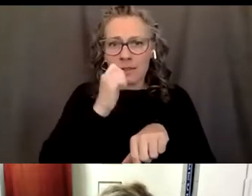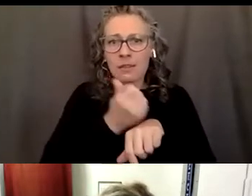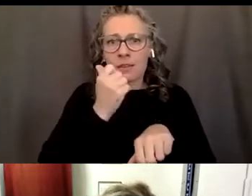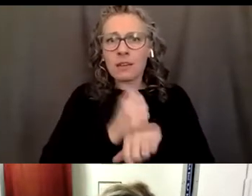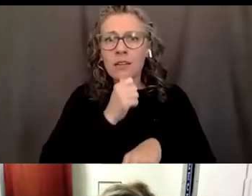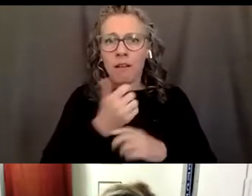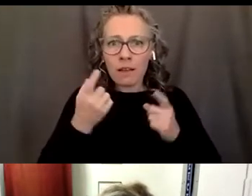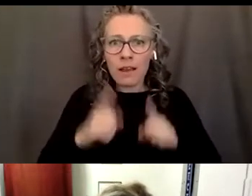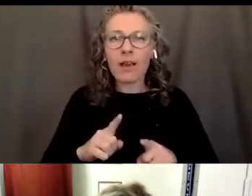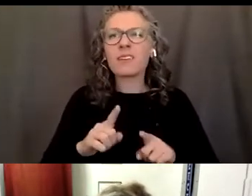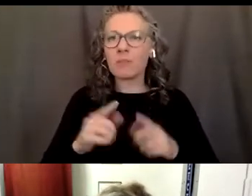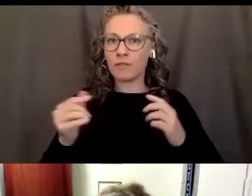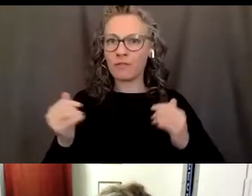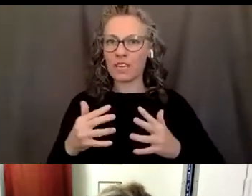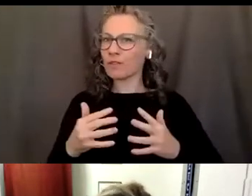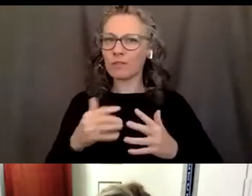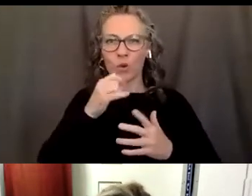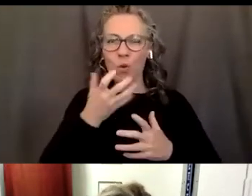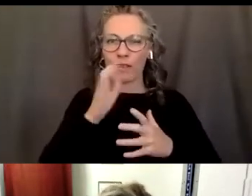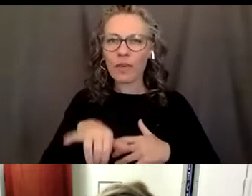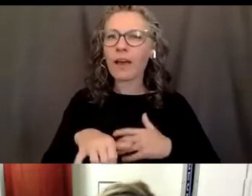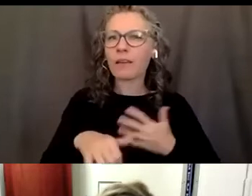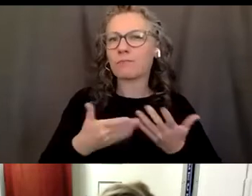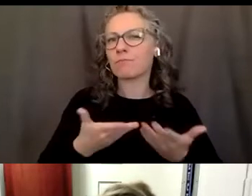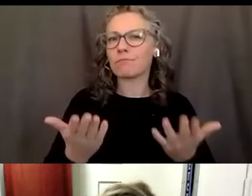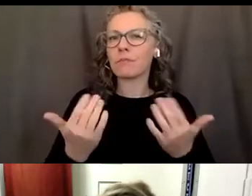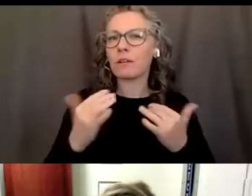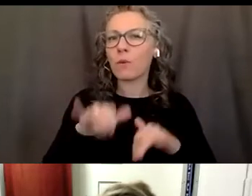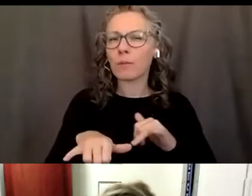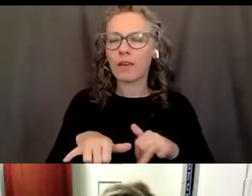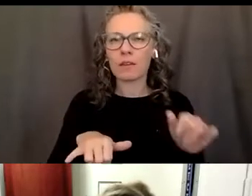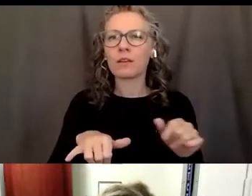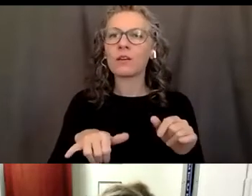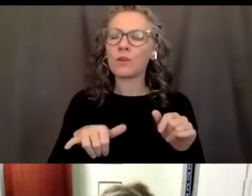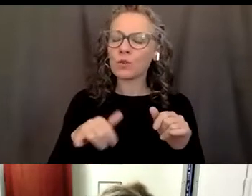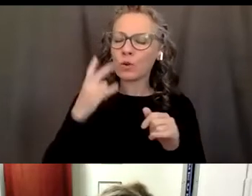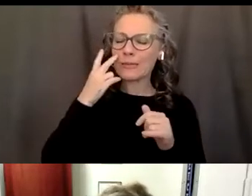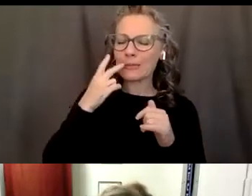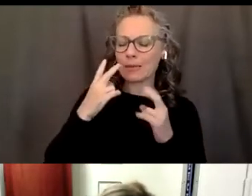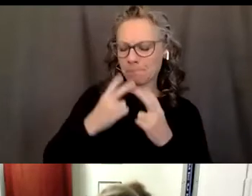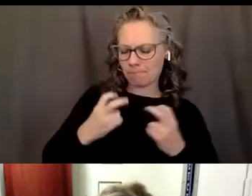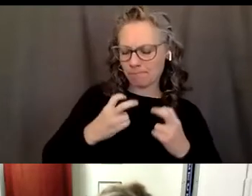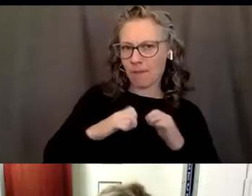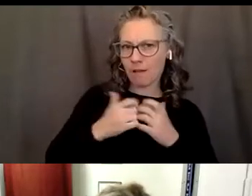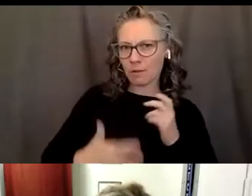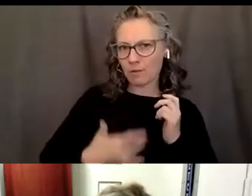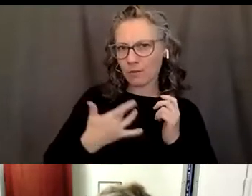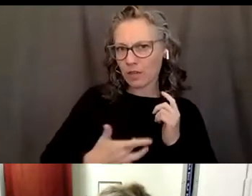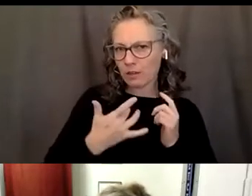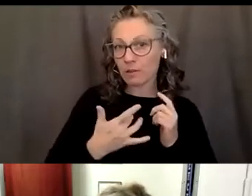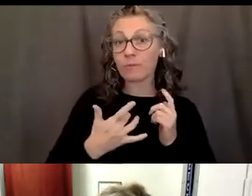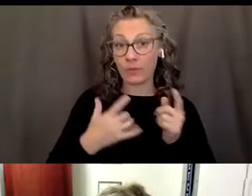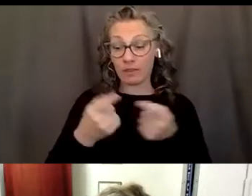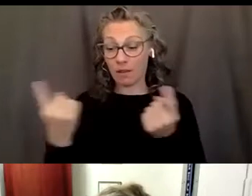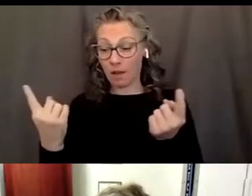happen? So you wouldn't want to invite that. So you'll see how you feel. In contrast, if